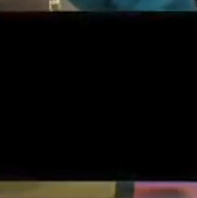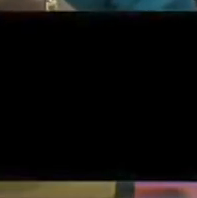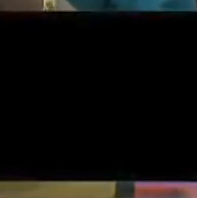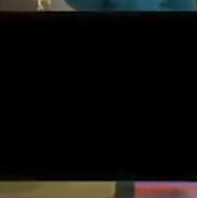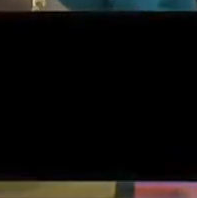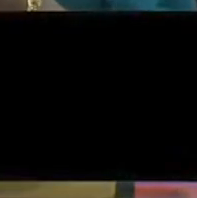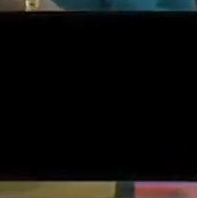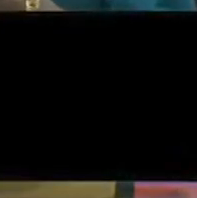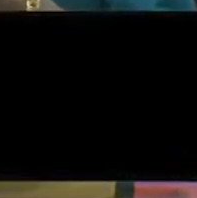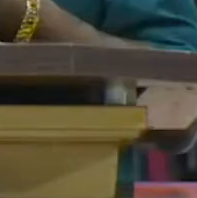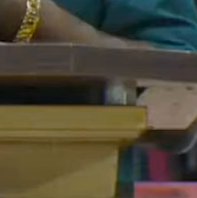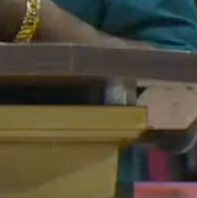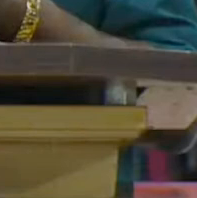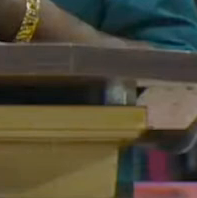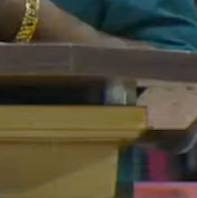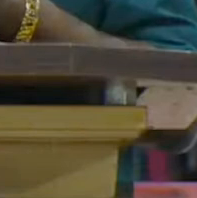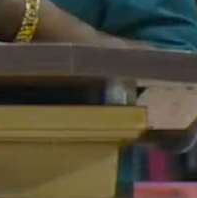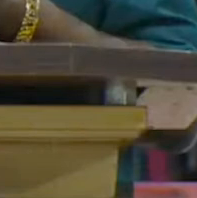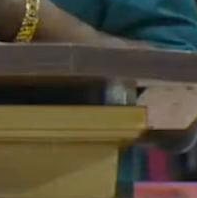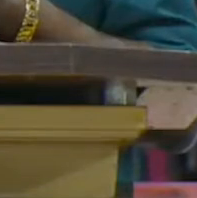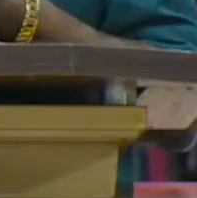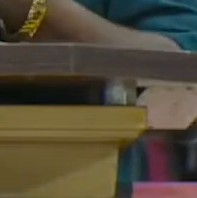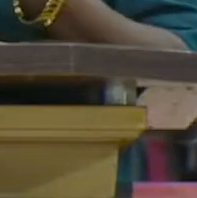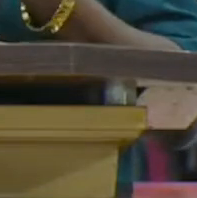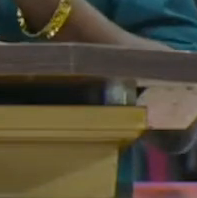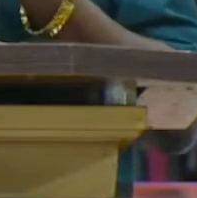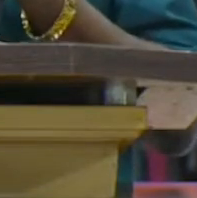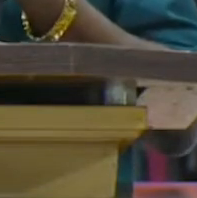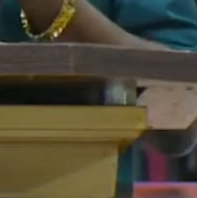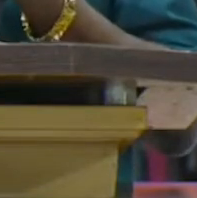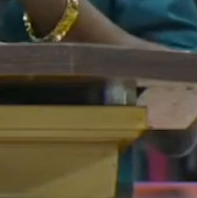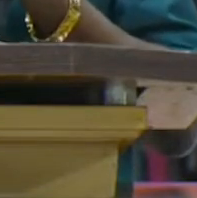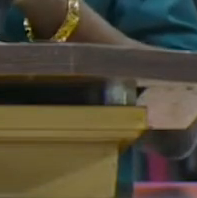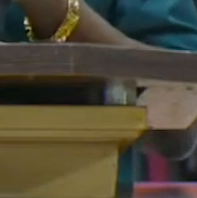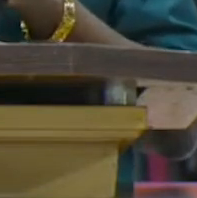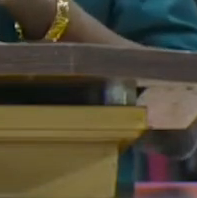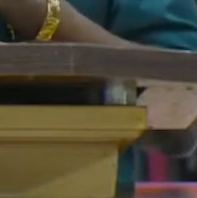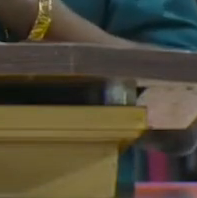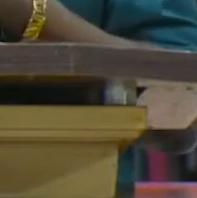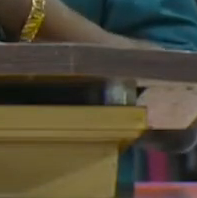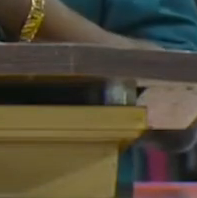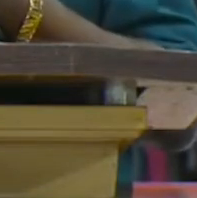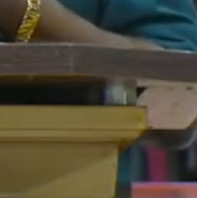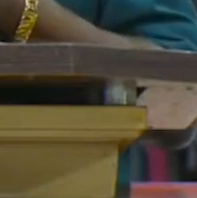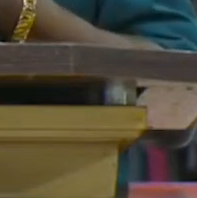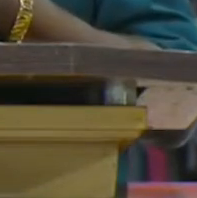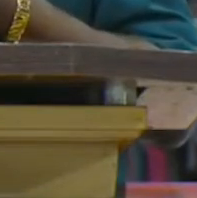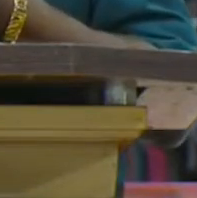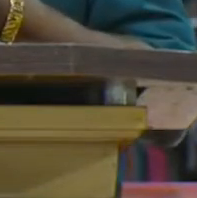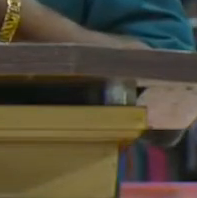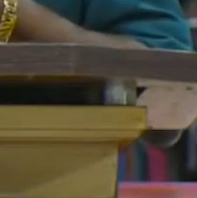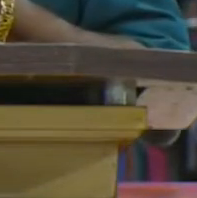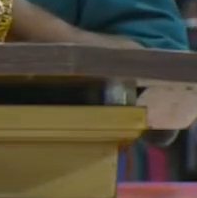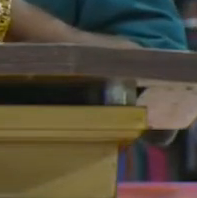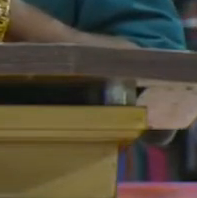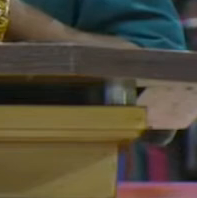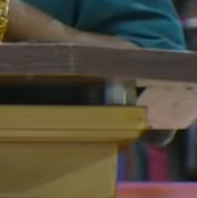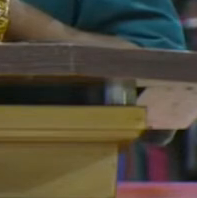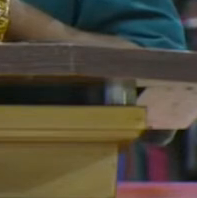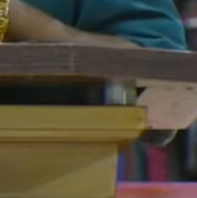their souls. Let your blood wash them clean. Today, write